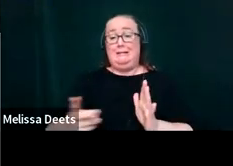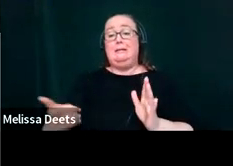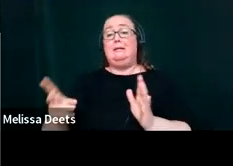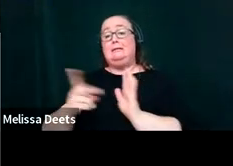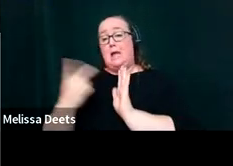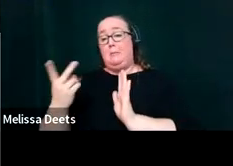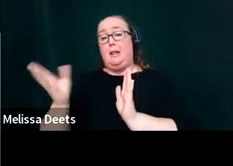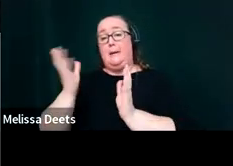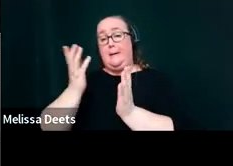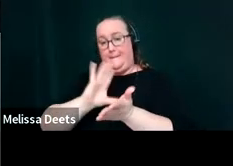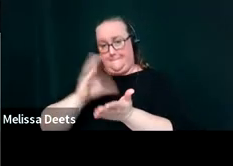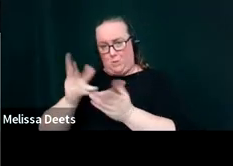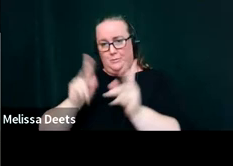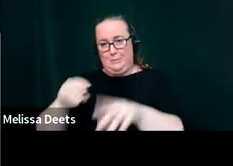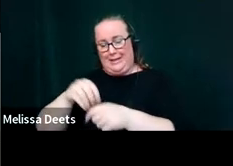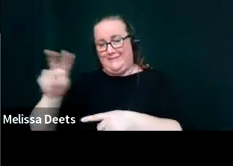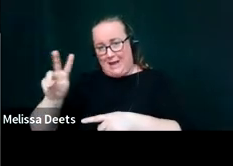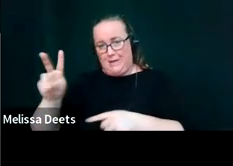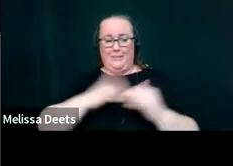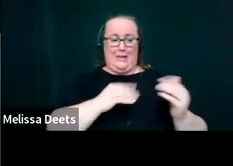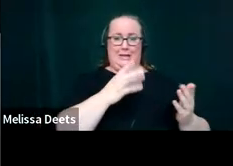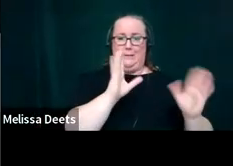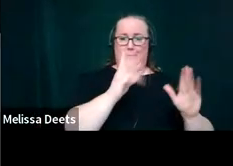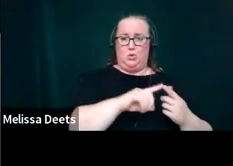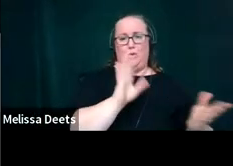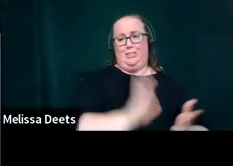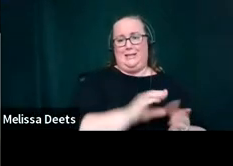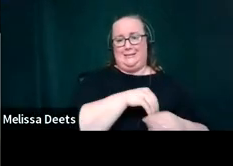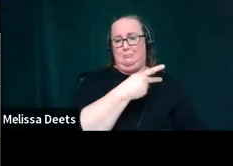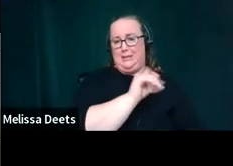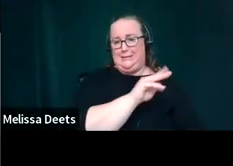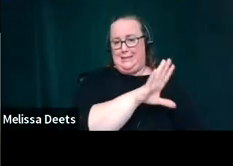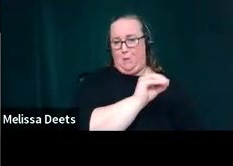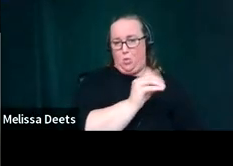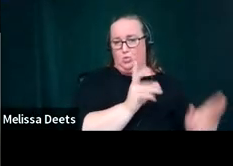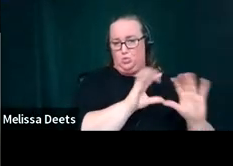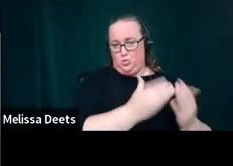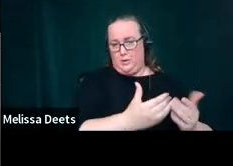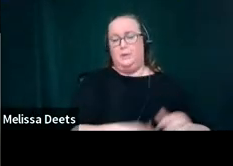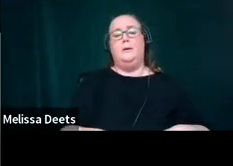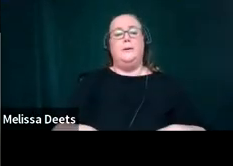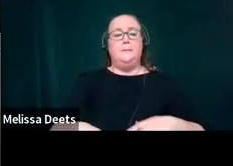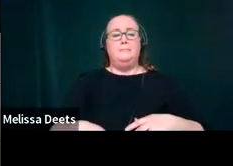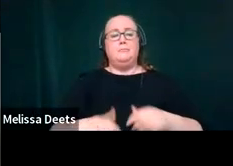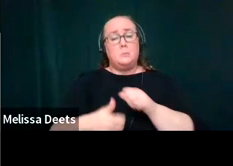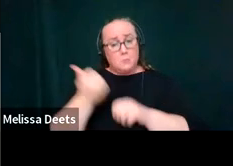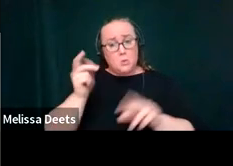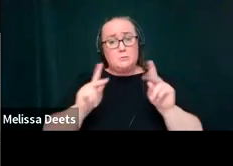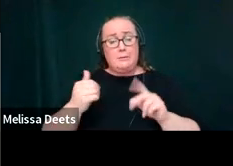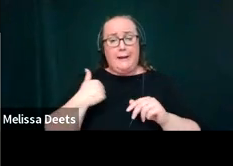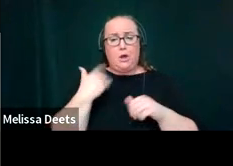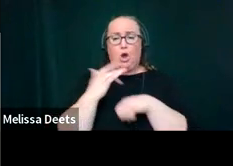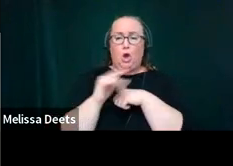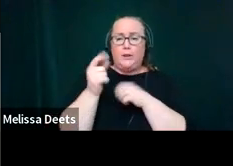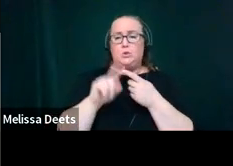placebo group. And in this table, we can see that most folks had early to moderate glaucoma based on their